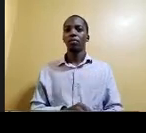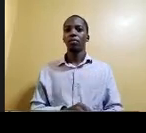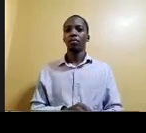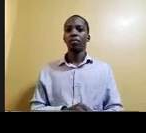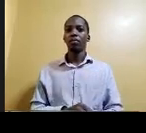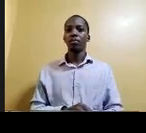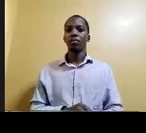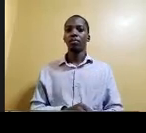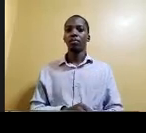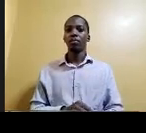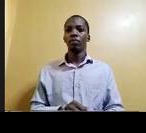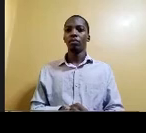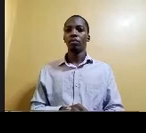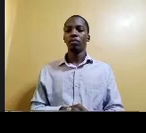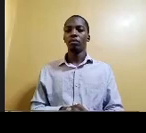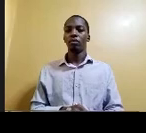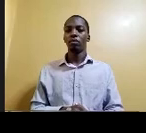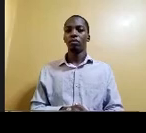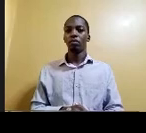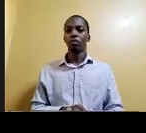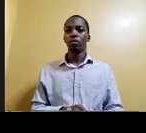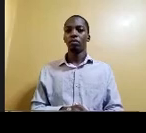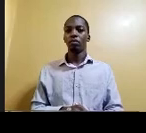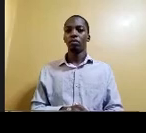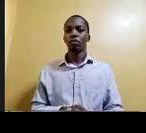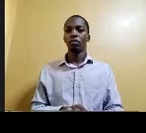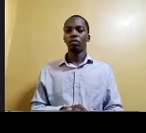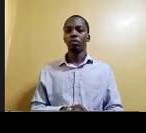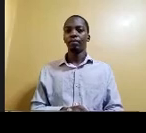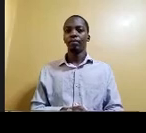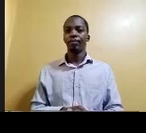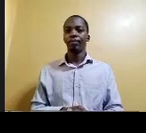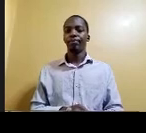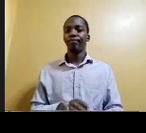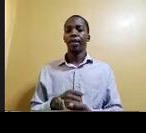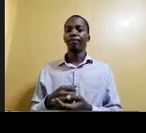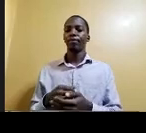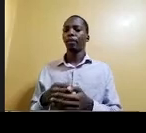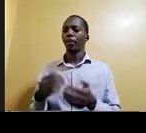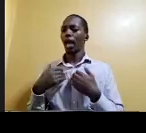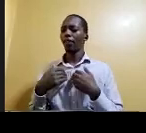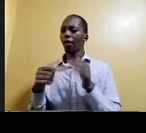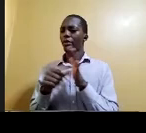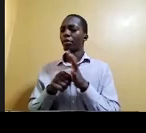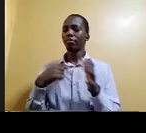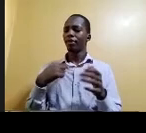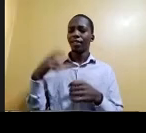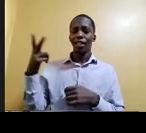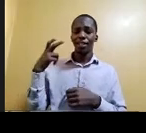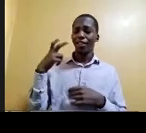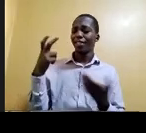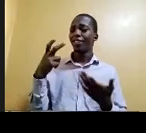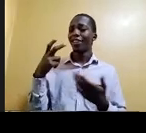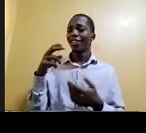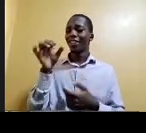there's a problem then. We're going to sort that out. So I'm listening myself in Spanish. Maya, just speak